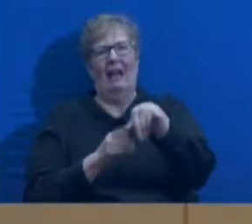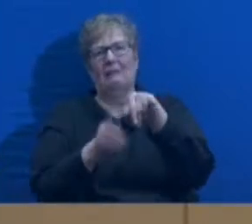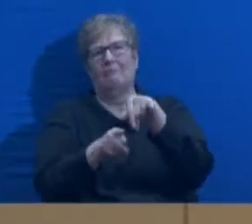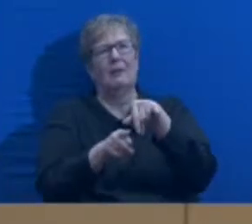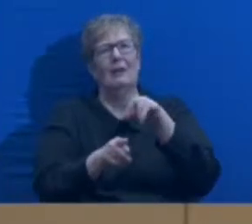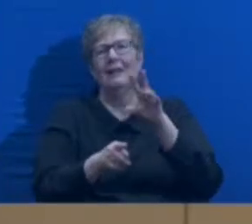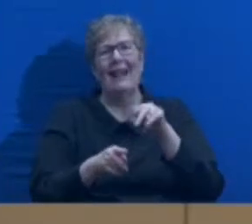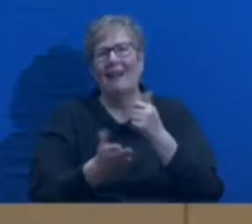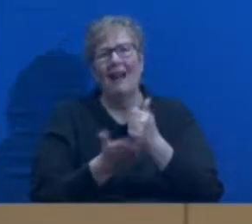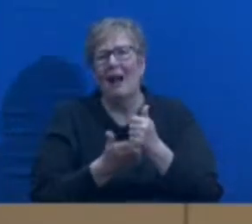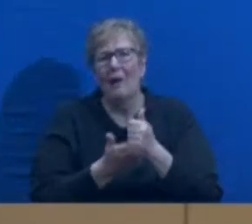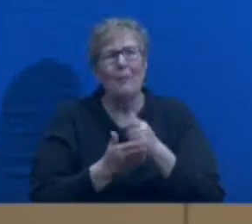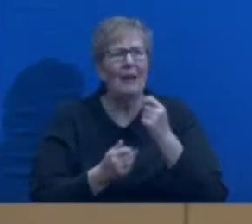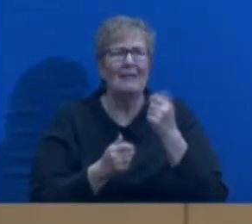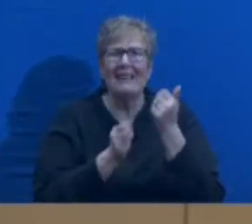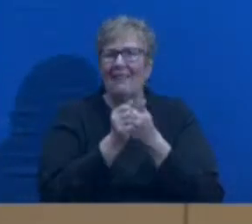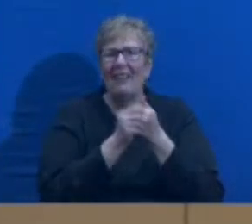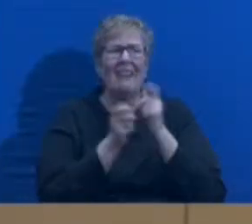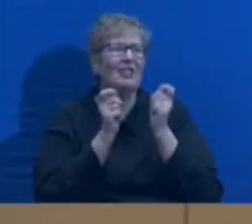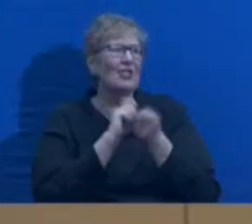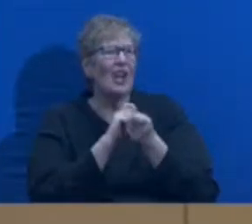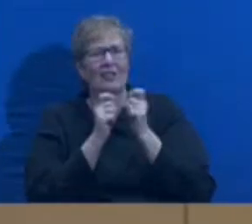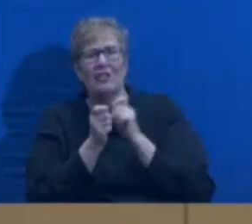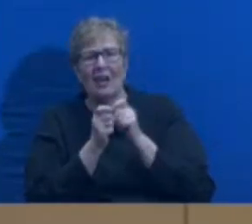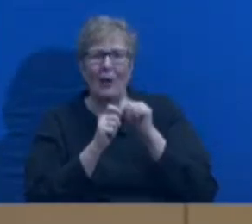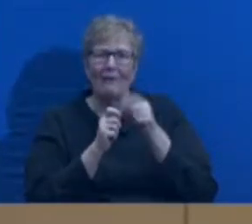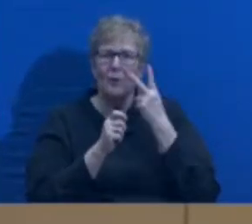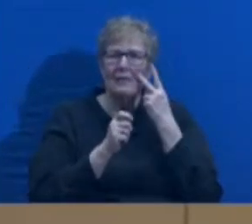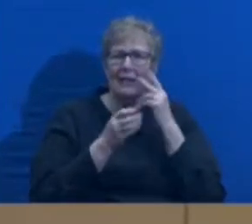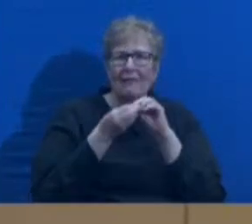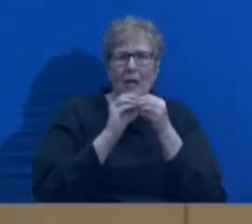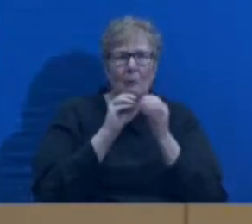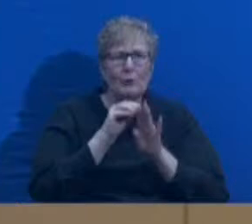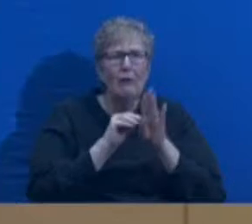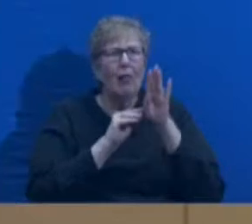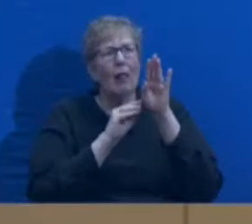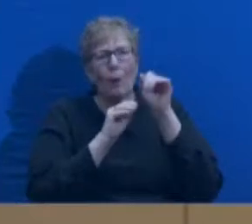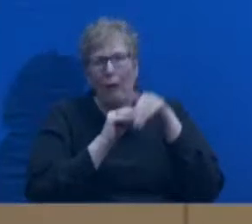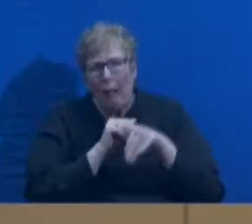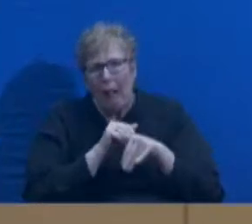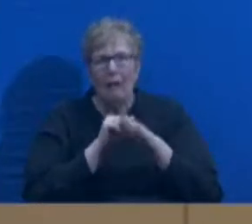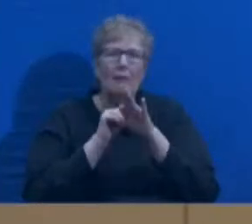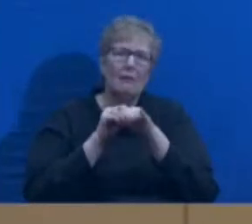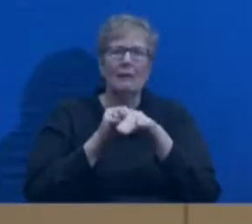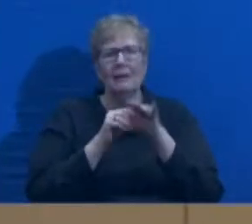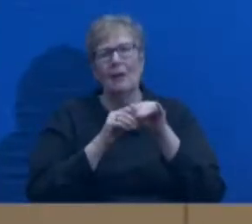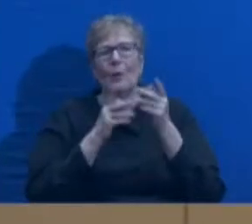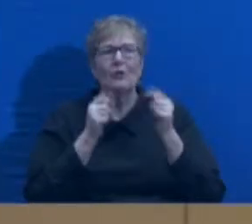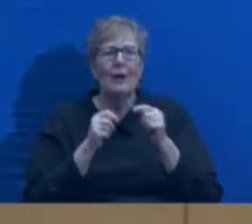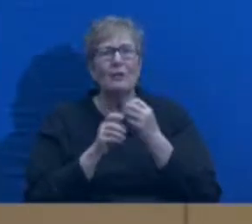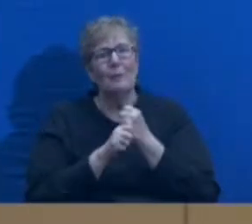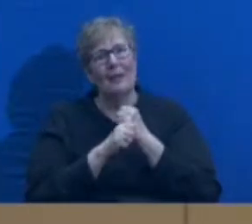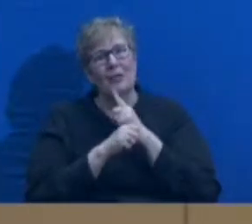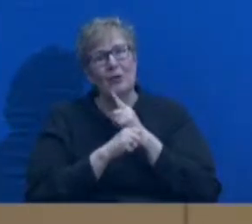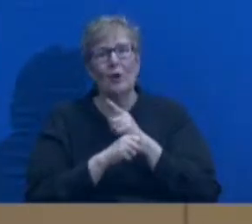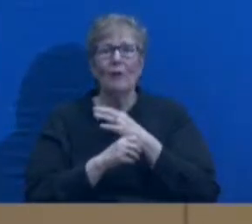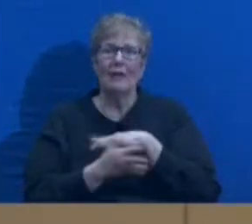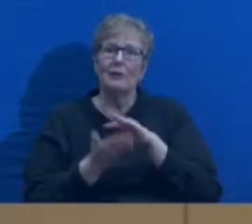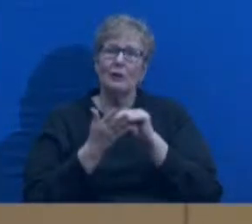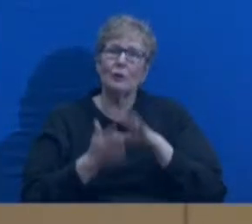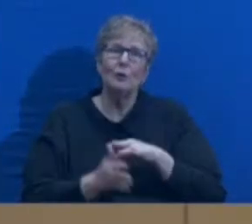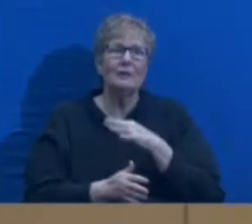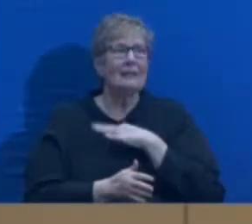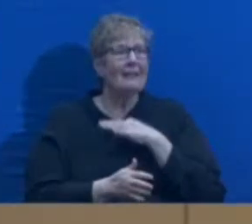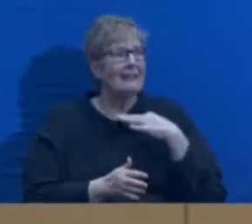our numbers, we're making adjustments, we're doing what we need to do to try to make sure that students, faculty, and staff are